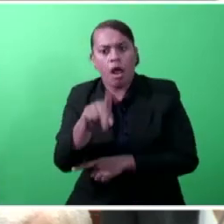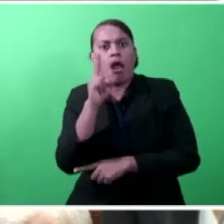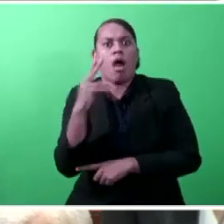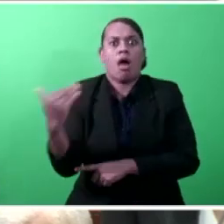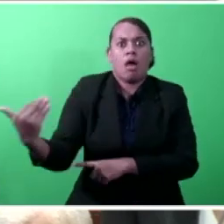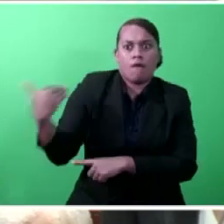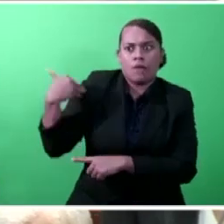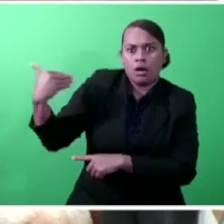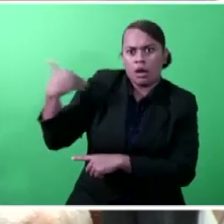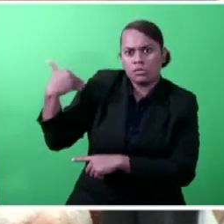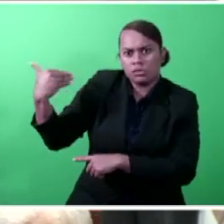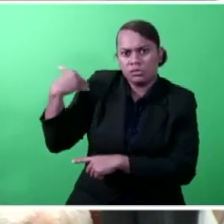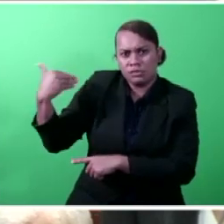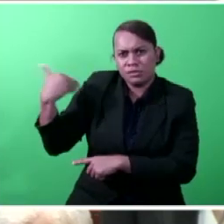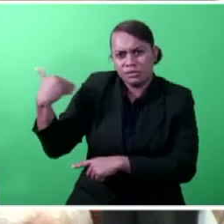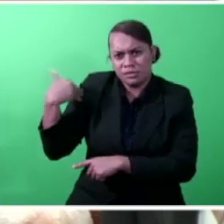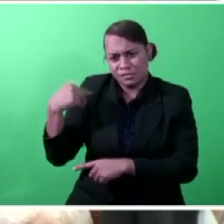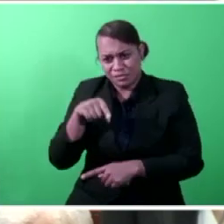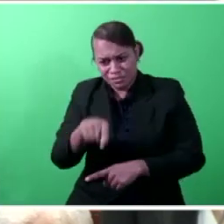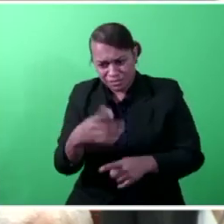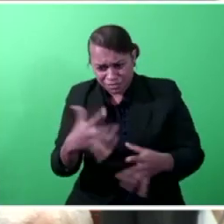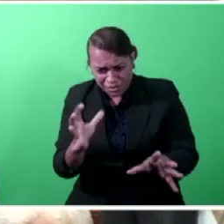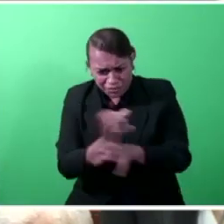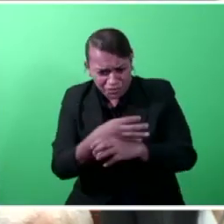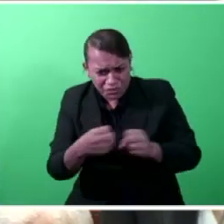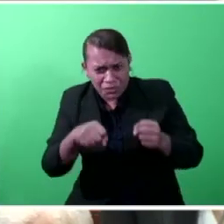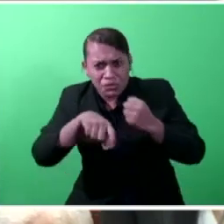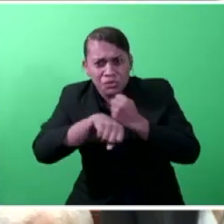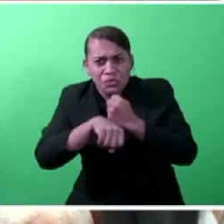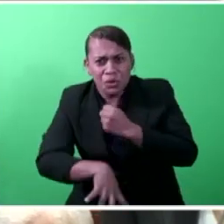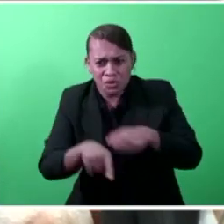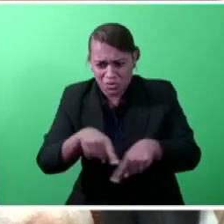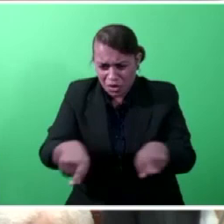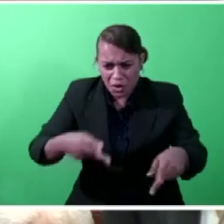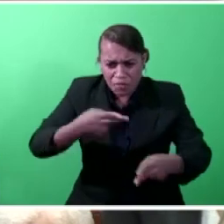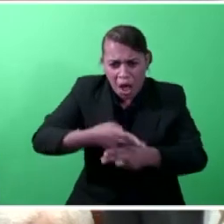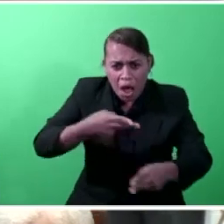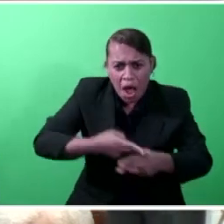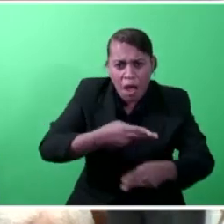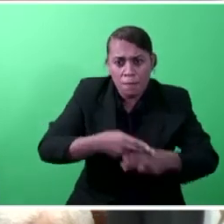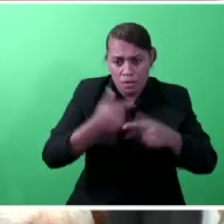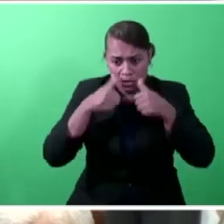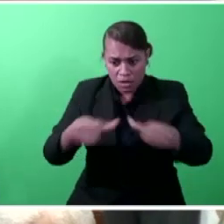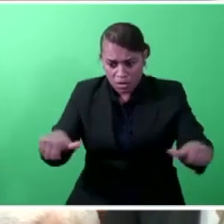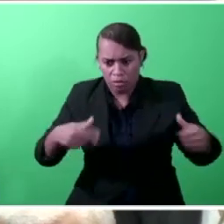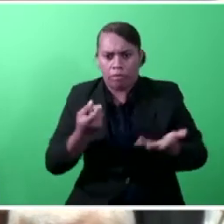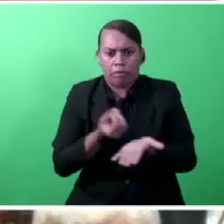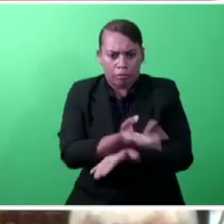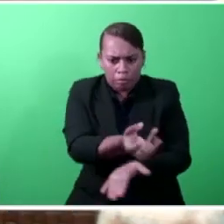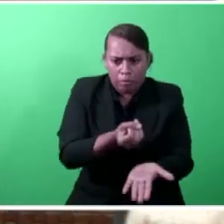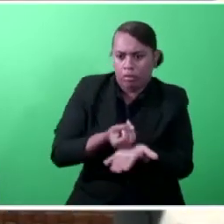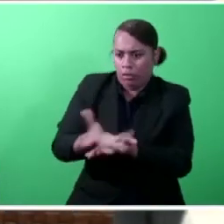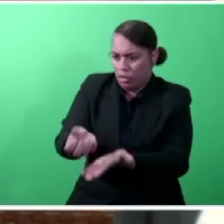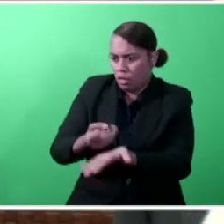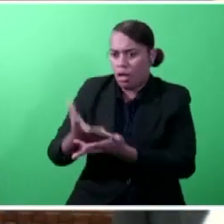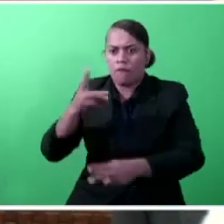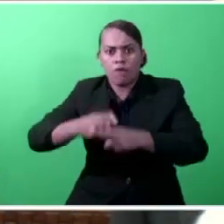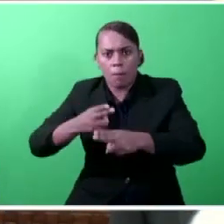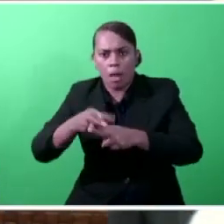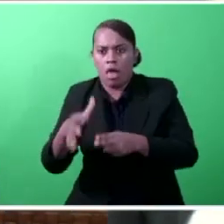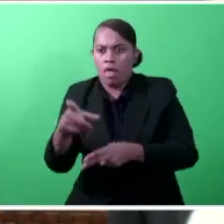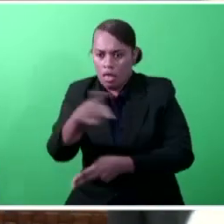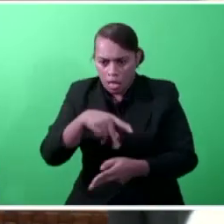damages incurred to crops. In its recovery measure, Ministry of Agriculture supplied seedlings to affected farmers to